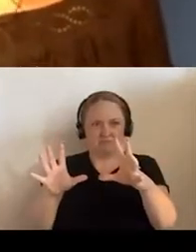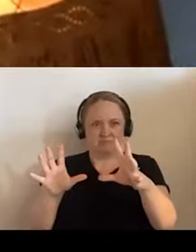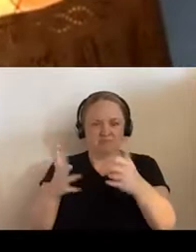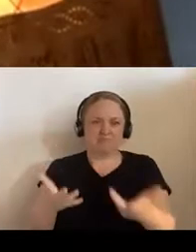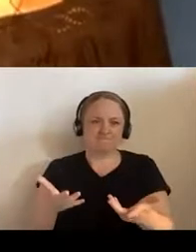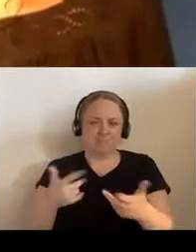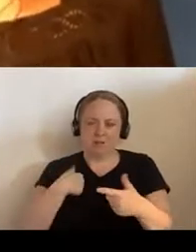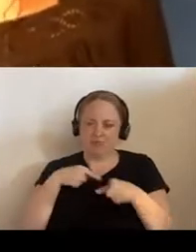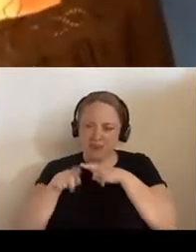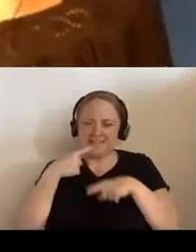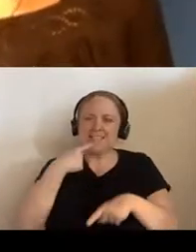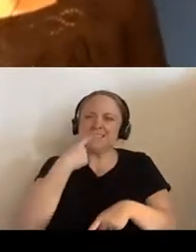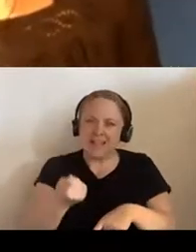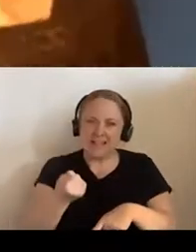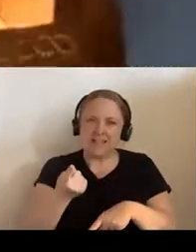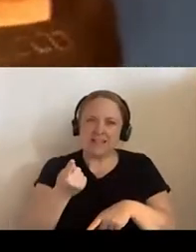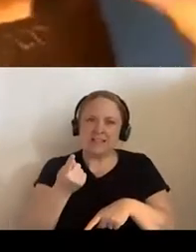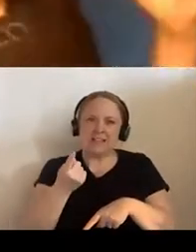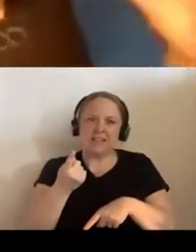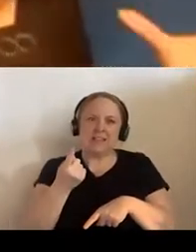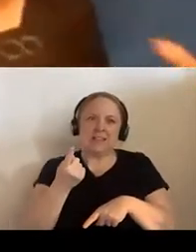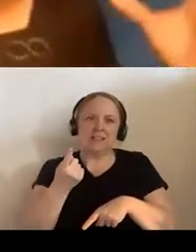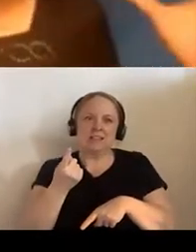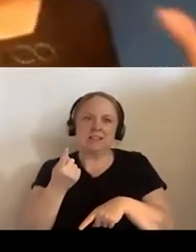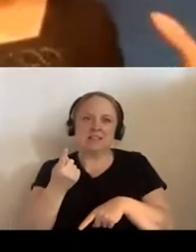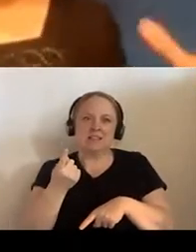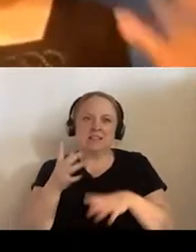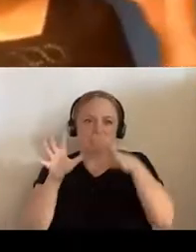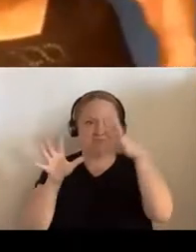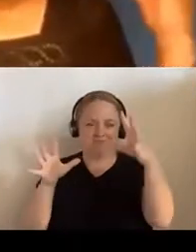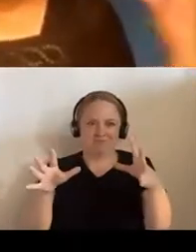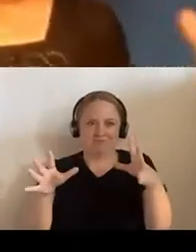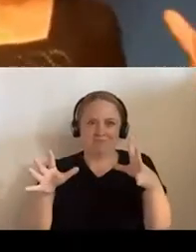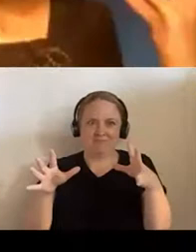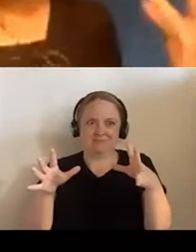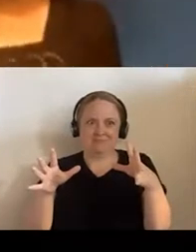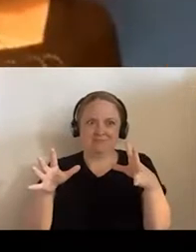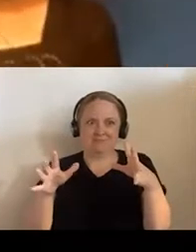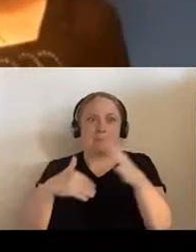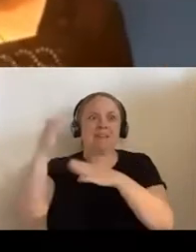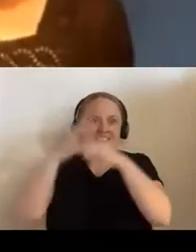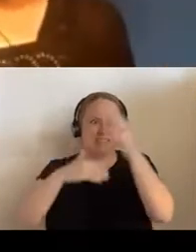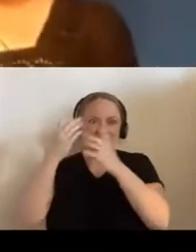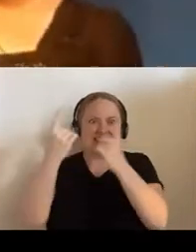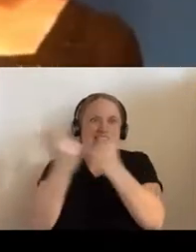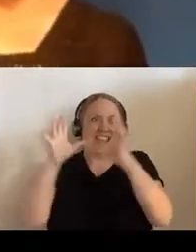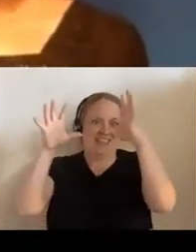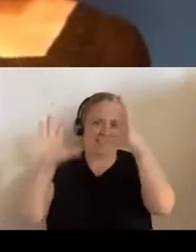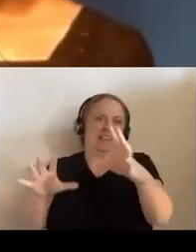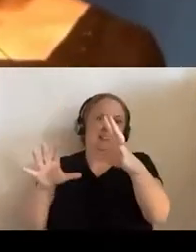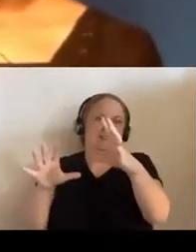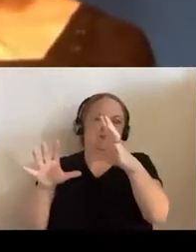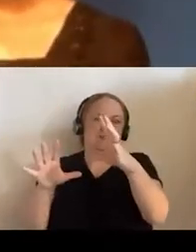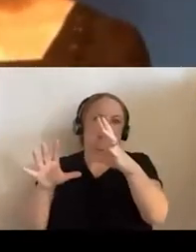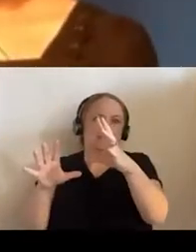what am I trying to say? A sort of edifice, this building, this thing that's